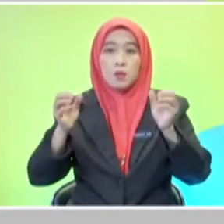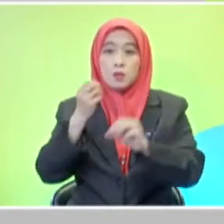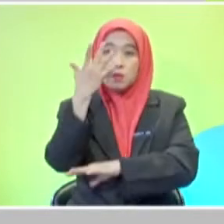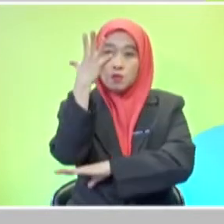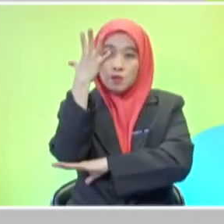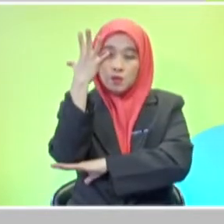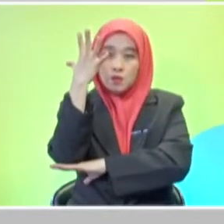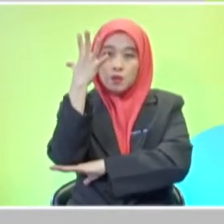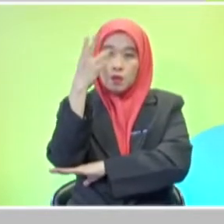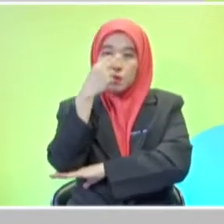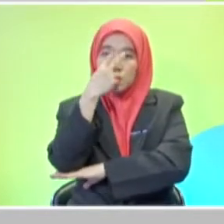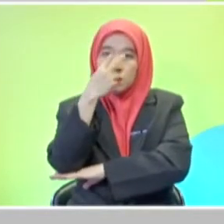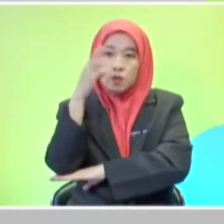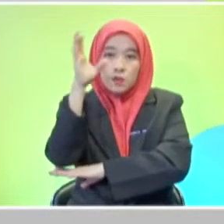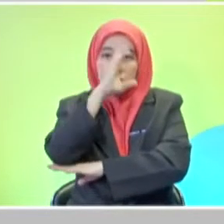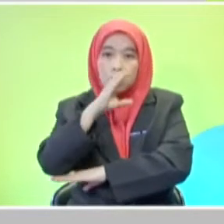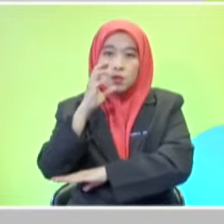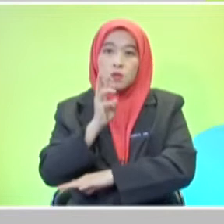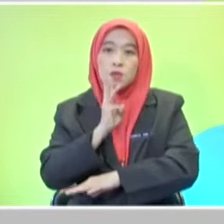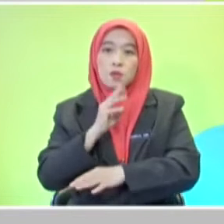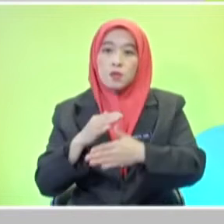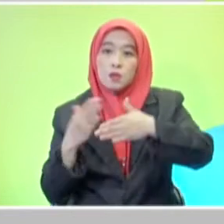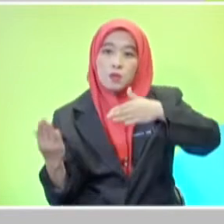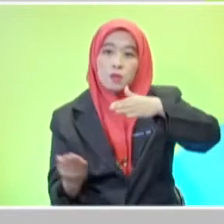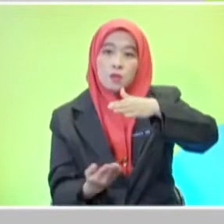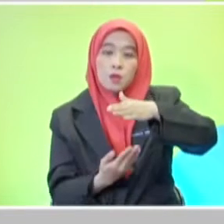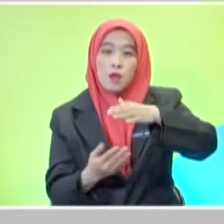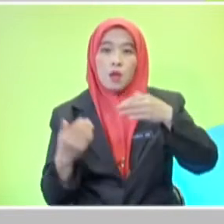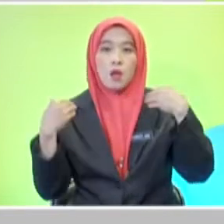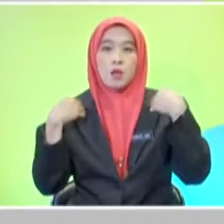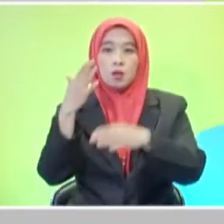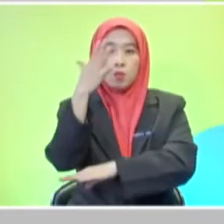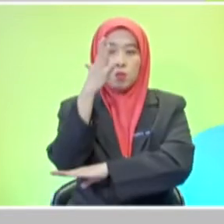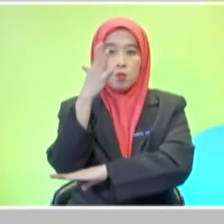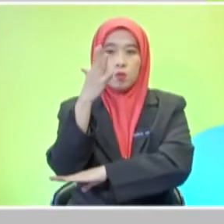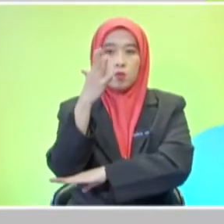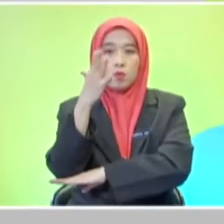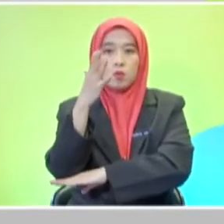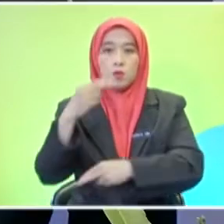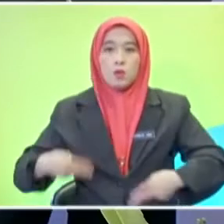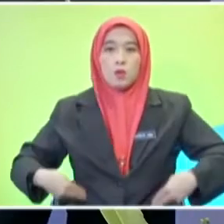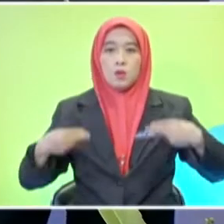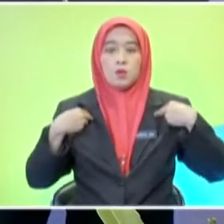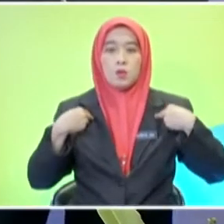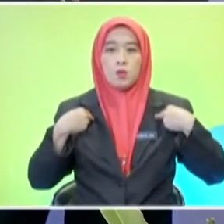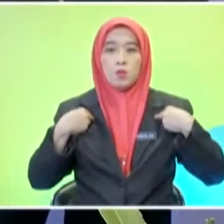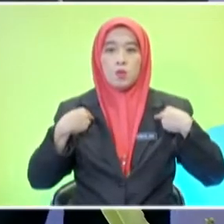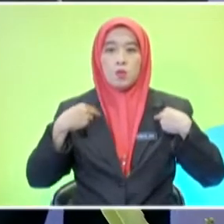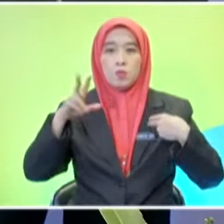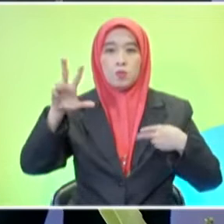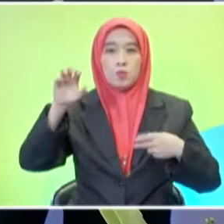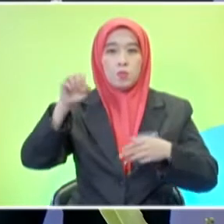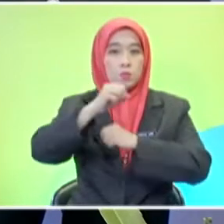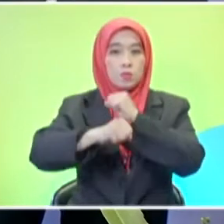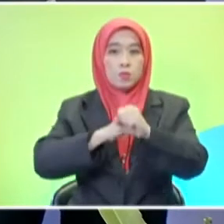look for water underground. Right. Some trees as old as 1,000 years old, their tree